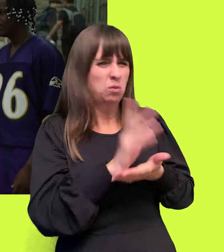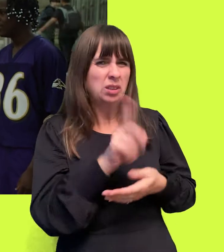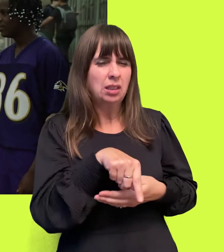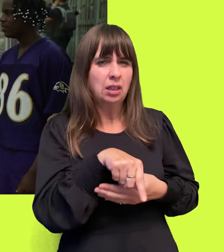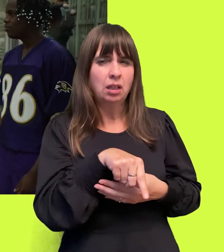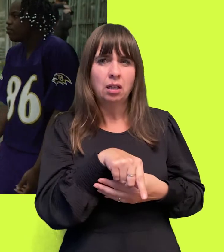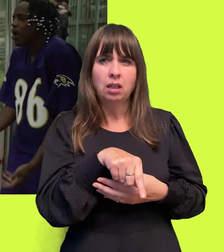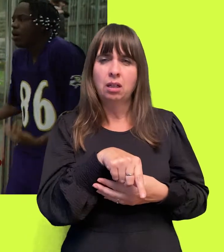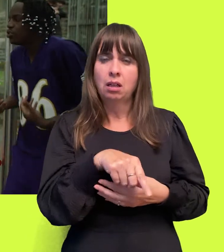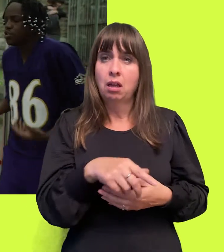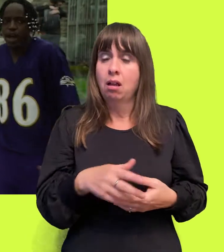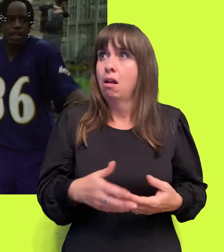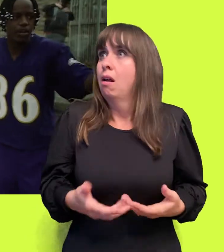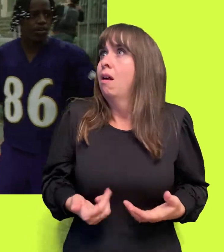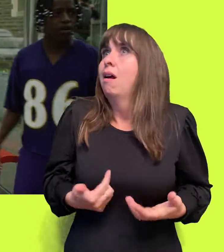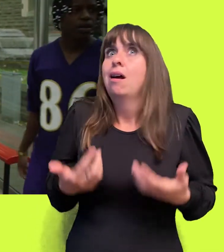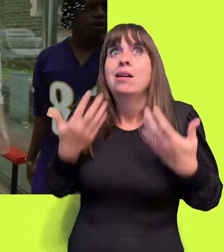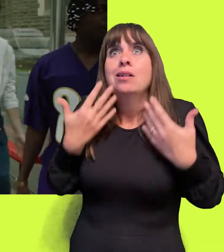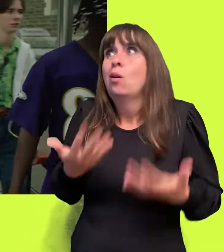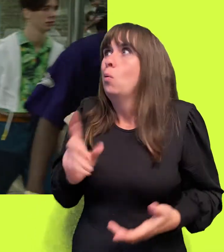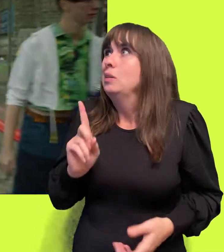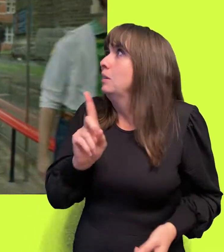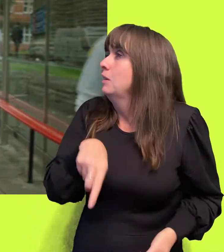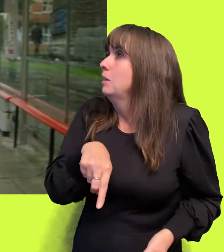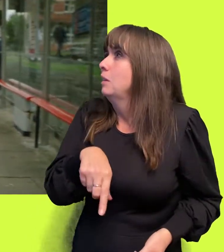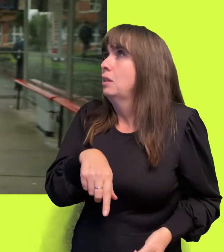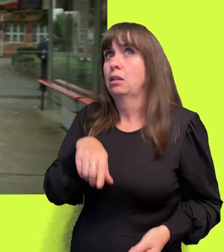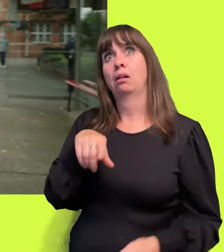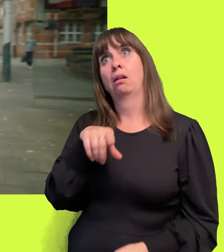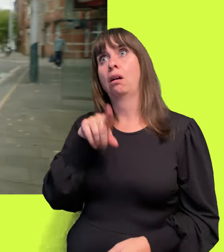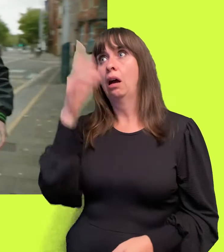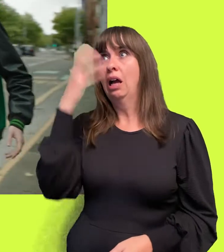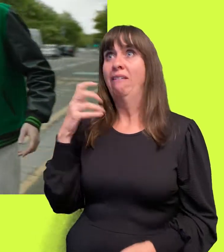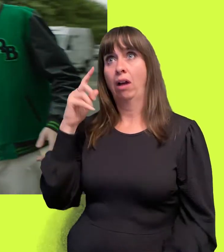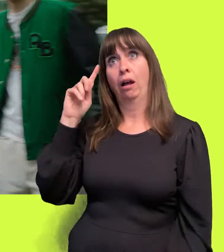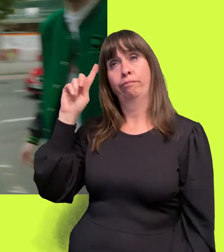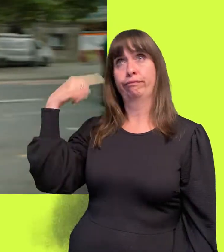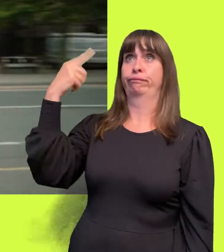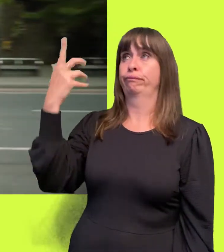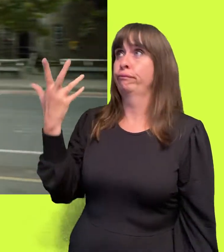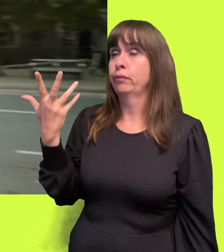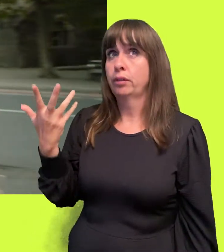Wait, what is that? How should I know? I don't know. She's lost it.